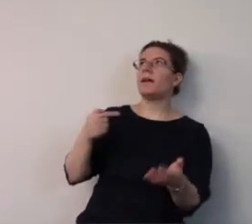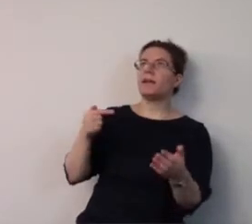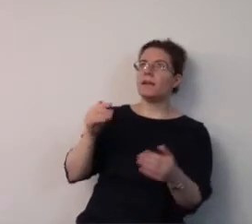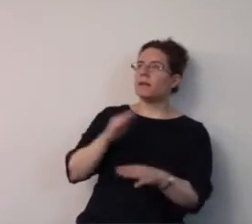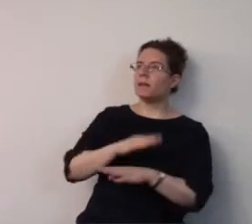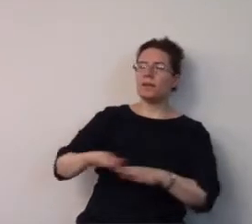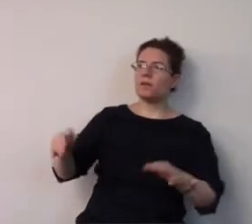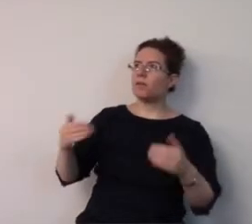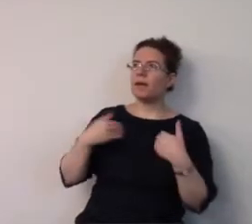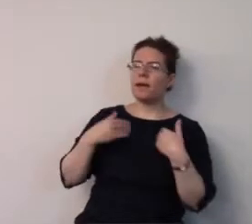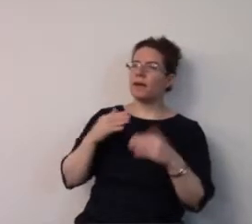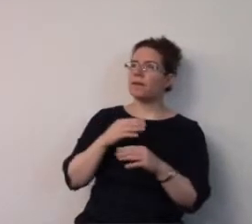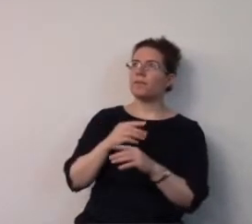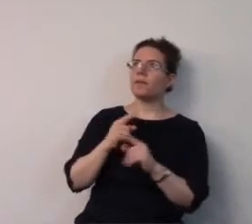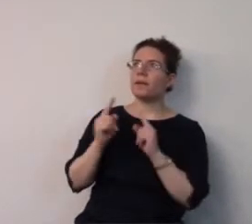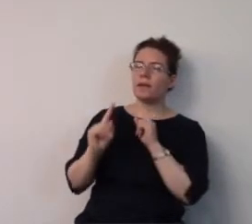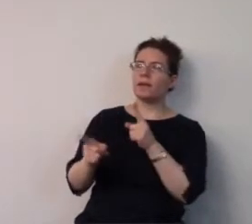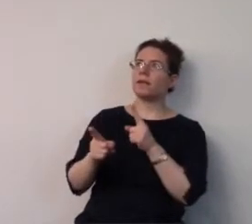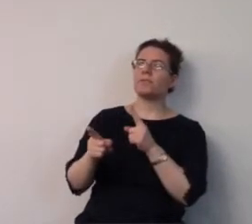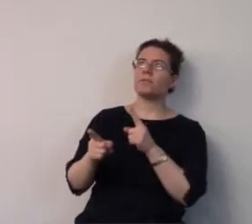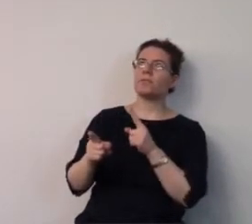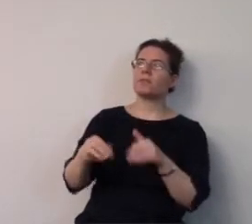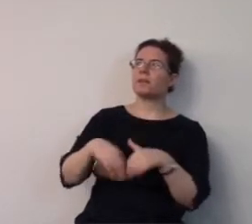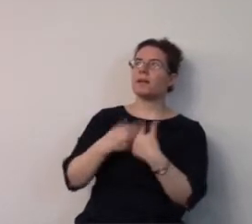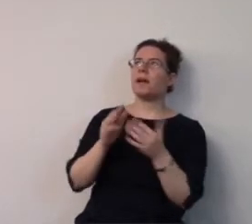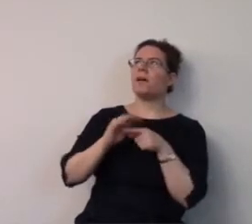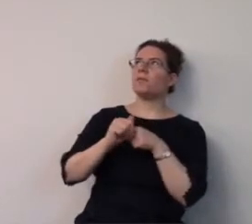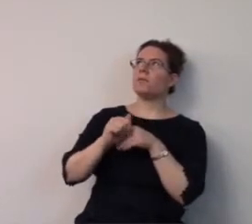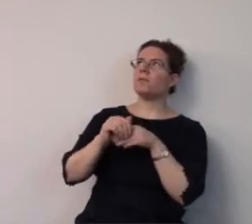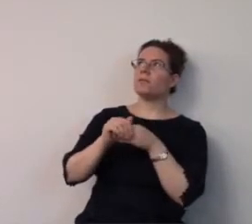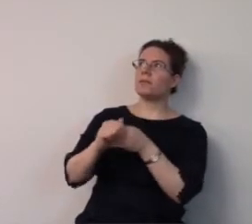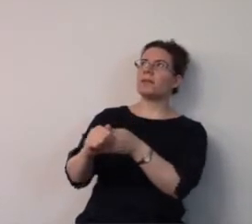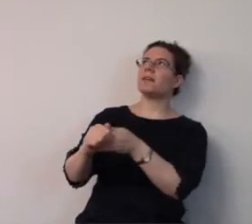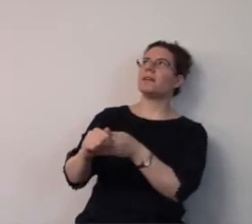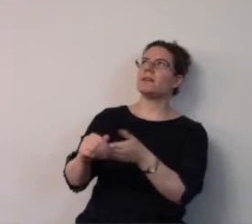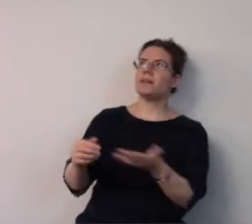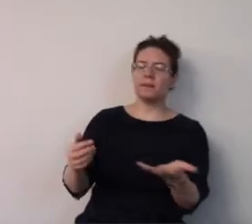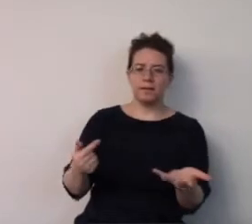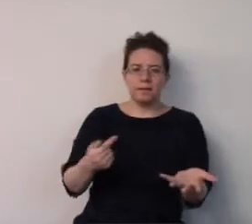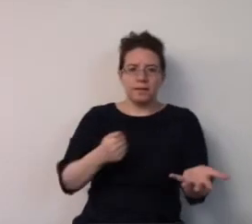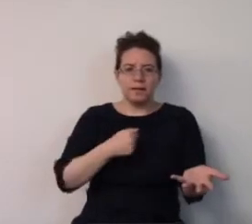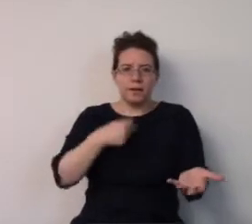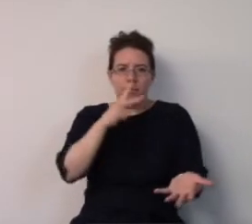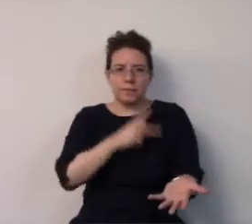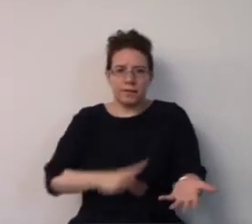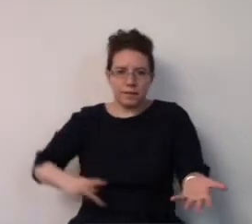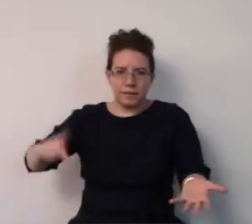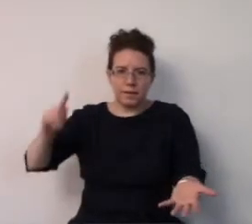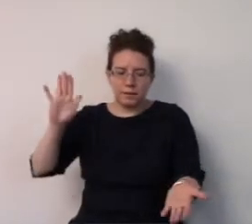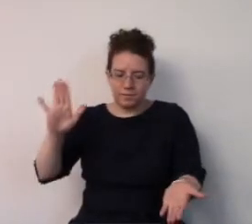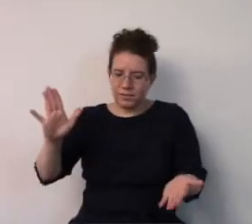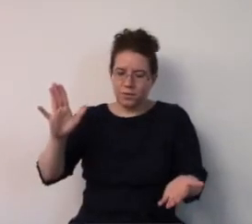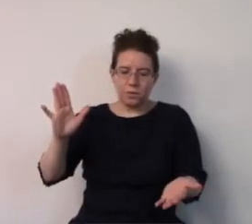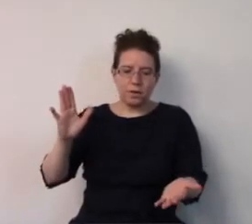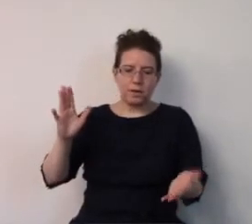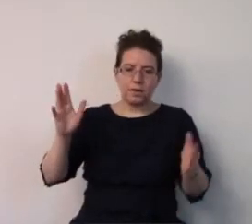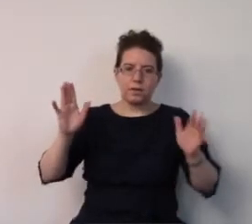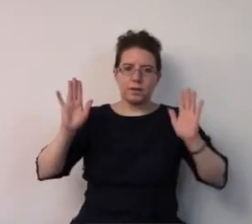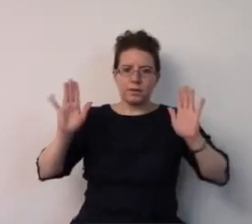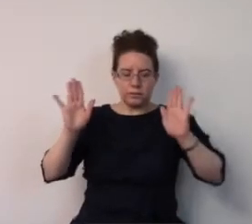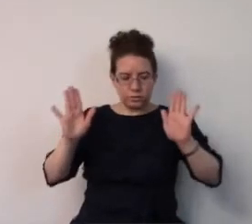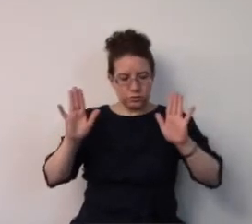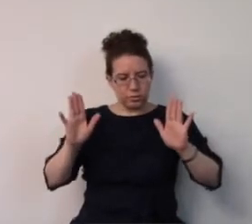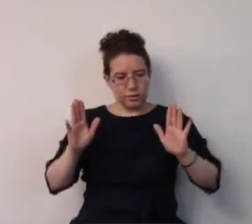thy people, and that I may discern between good and bad, and for who's able to judge this thy so great a